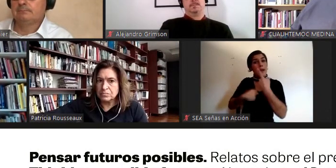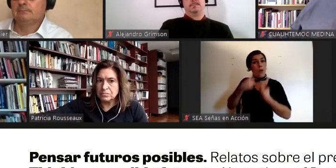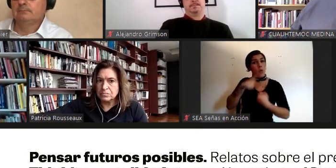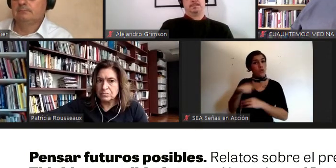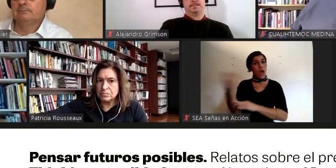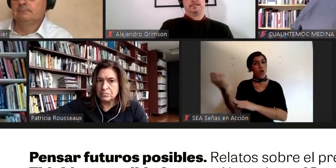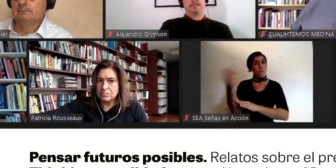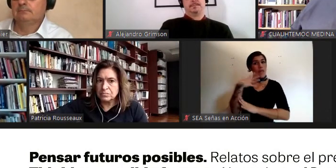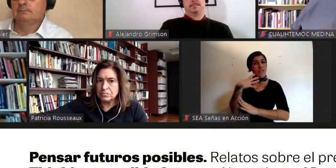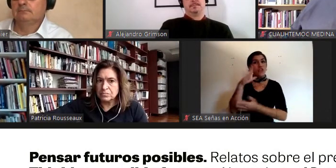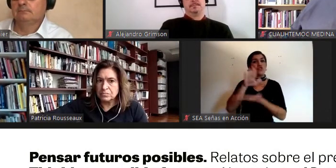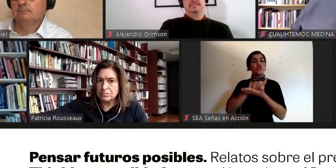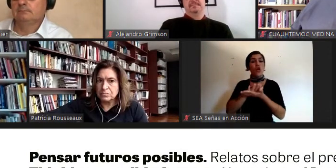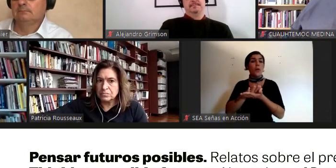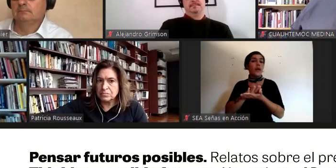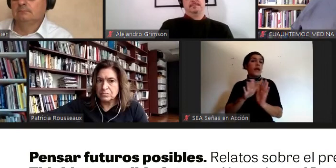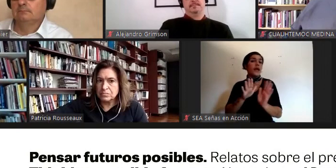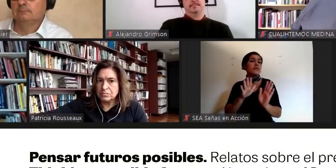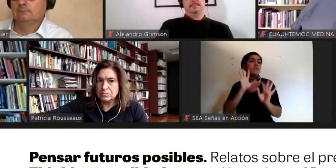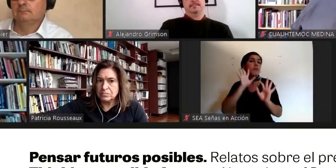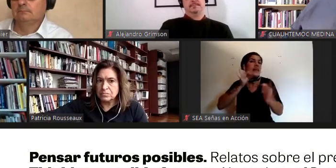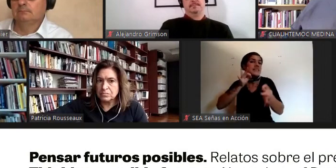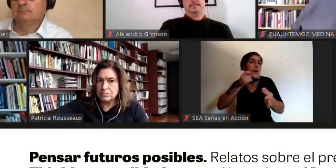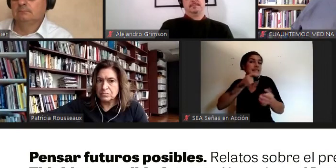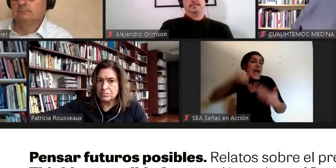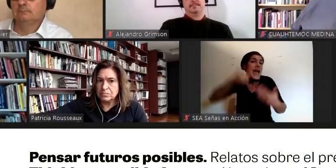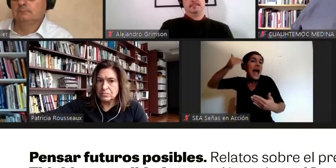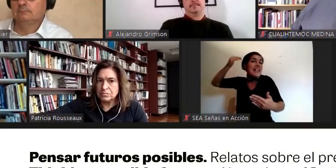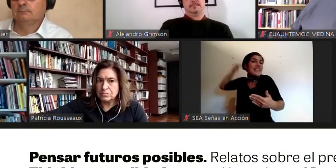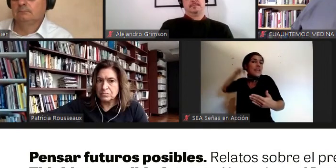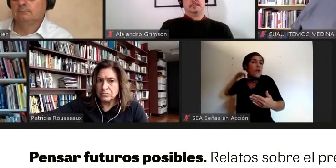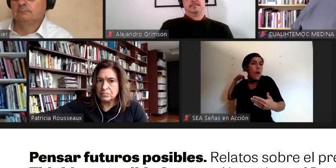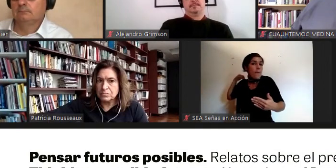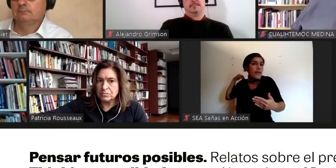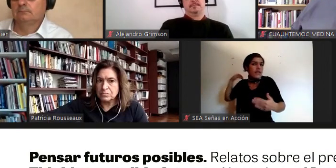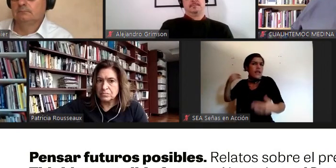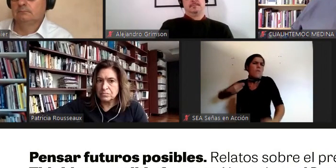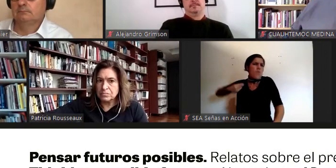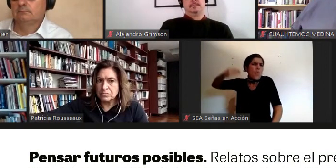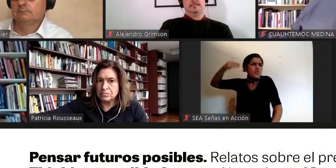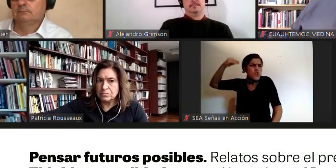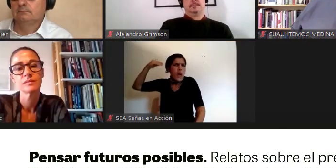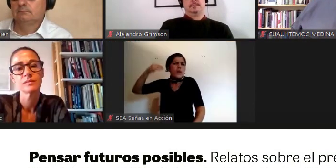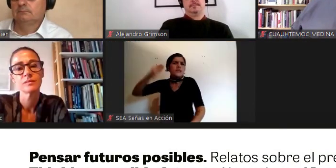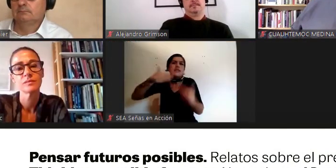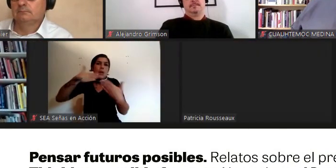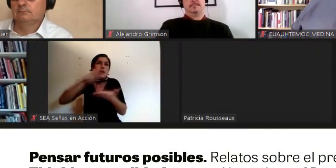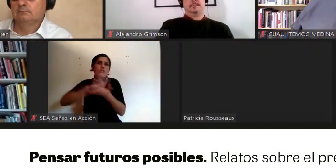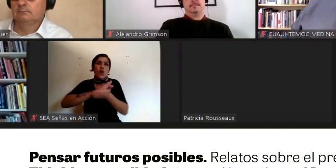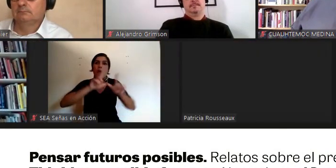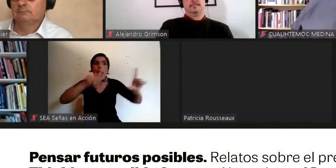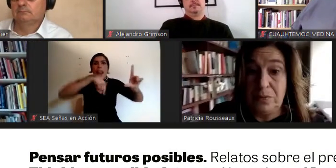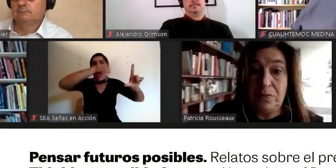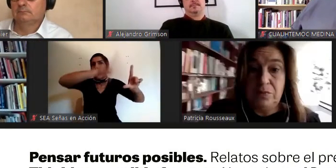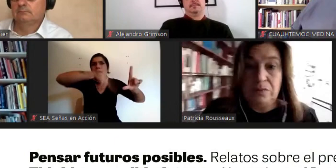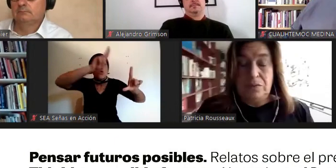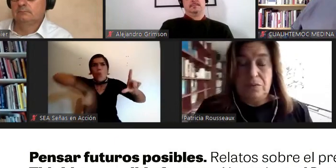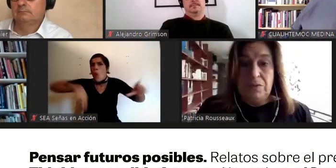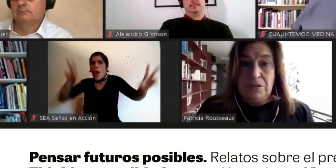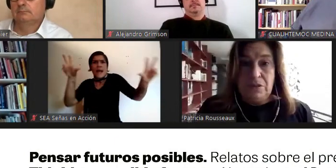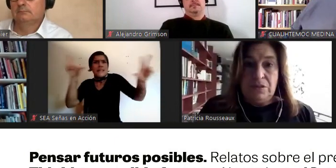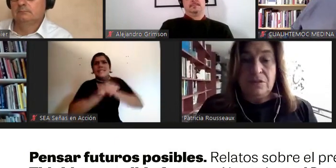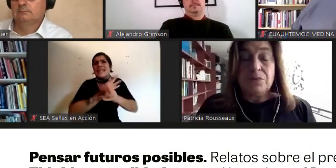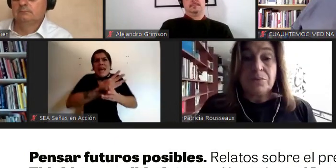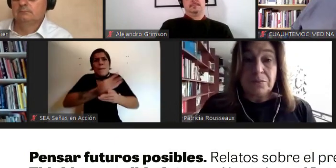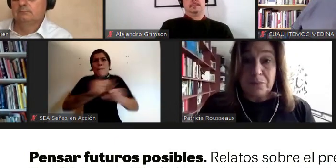ago, we talked about the death of painting. So are we in front of the death of museums, at least